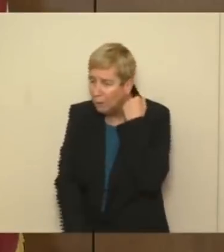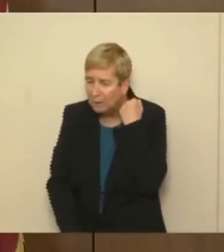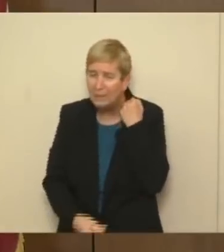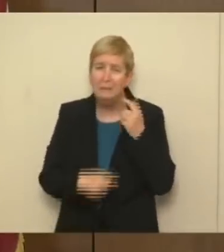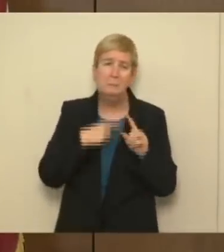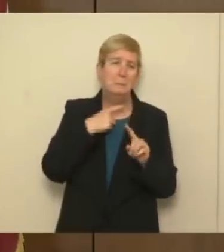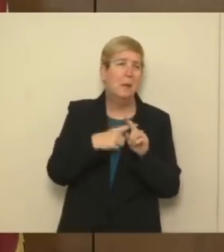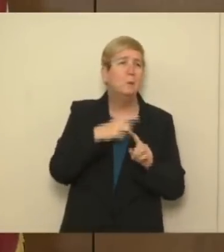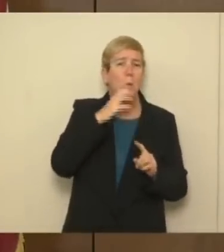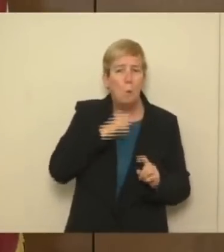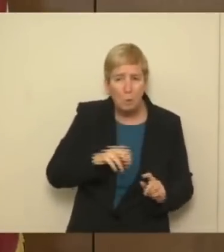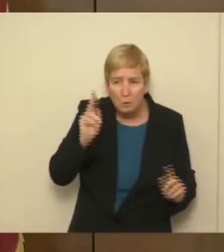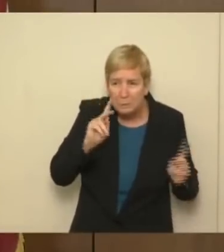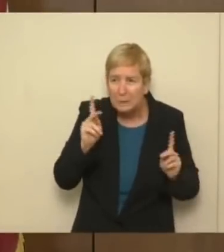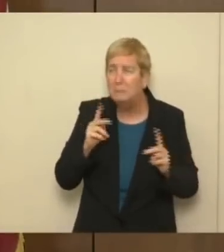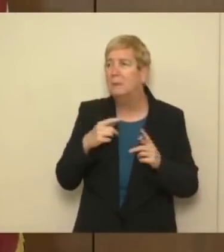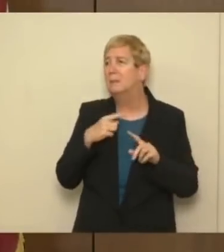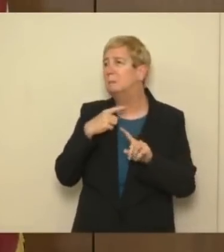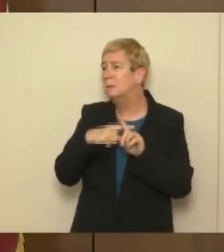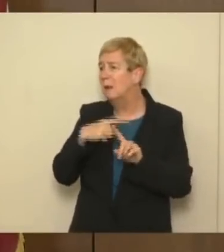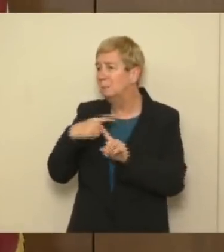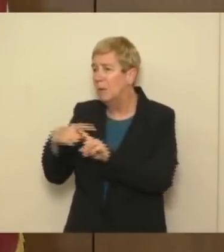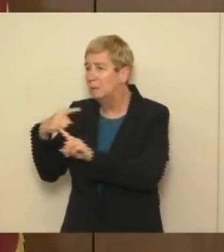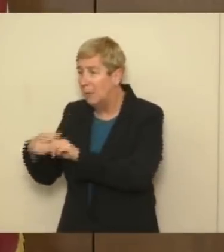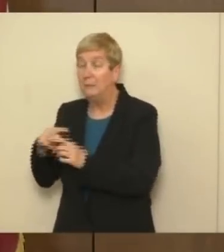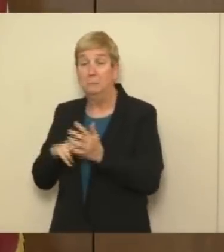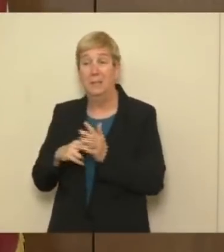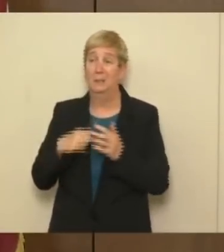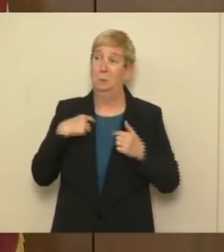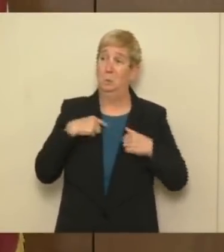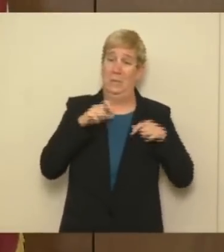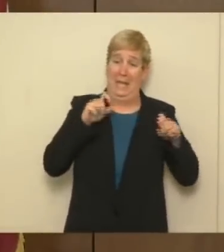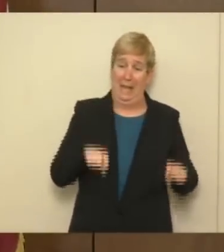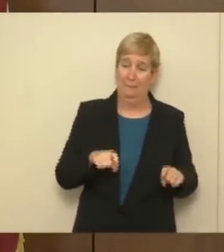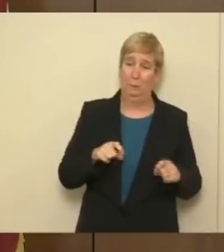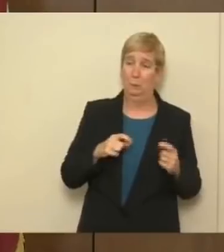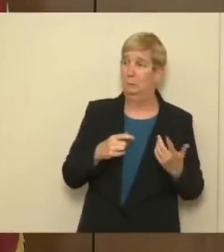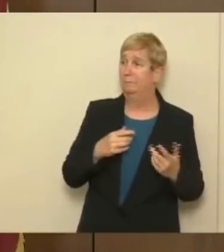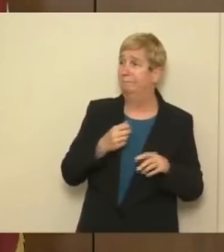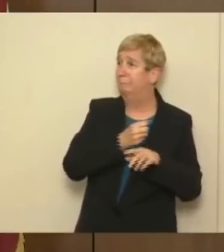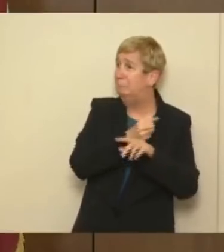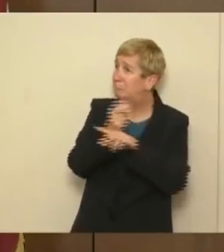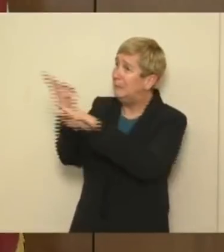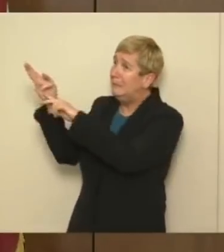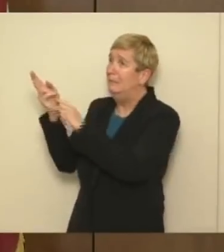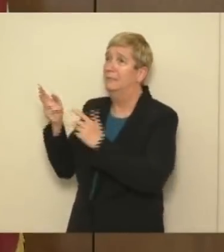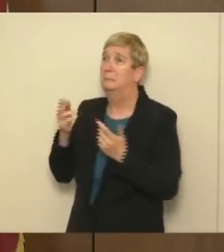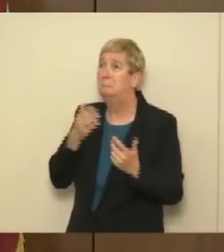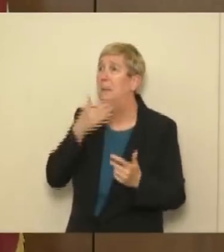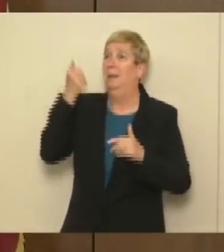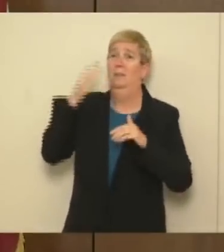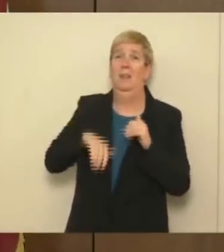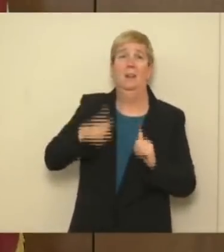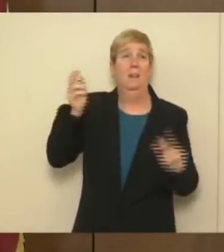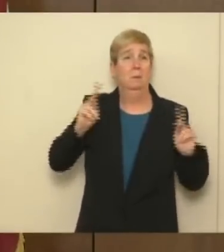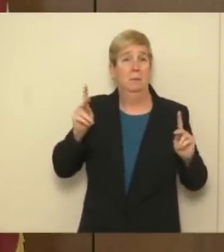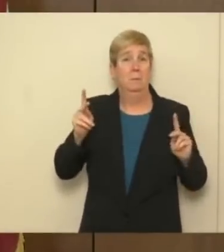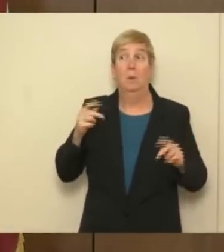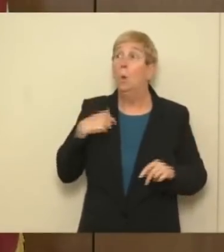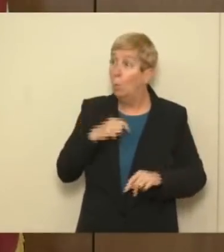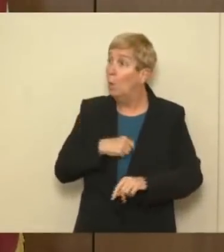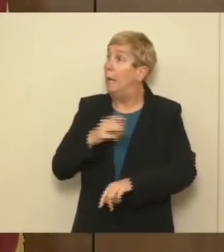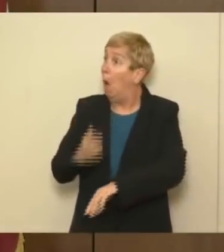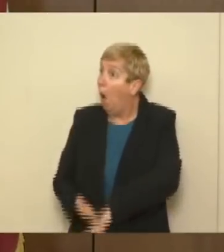population that we have in New Mexico. We have to do it better than everybody else, and we were. And then we just got really